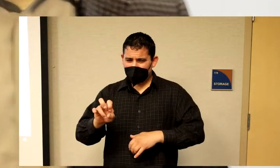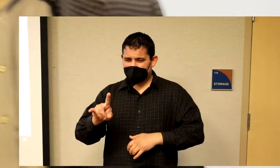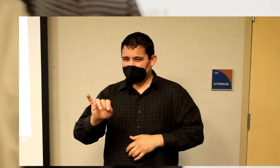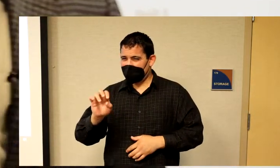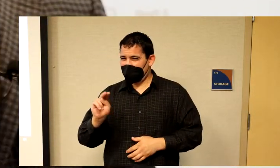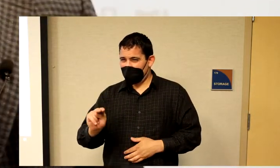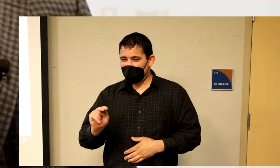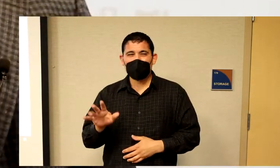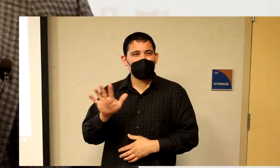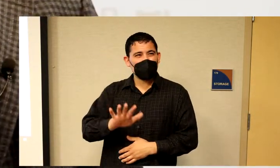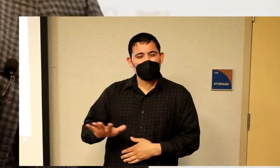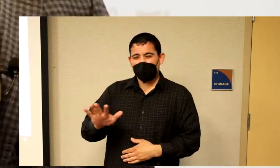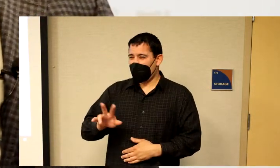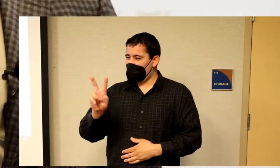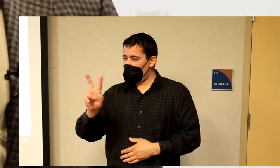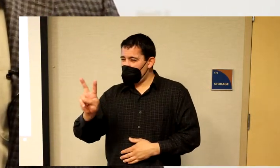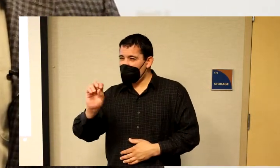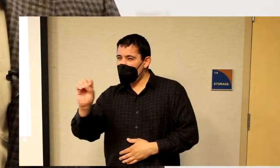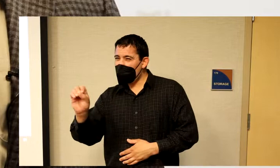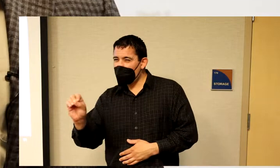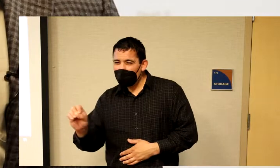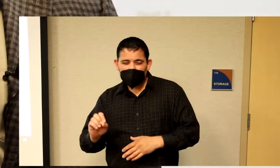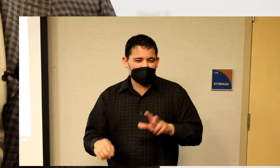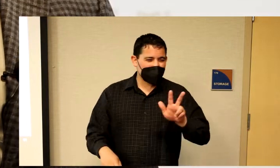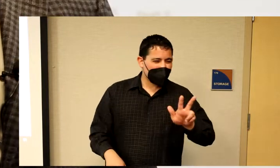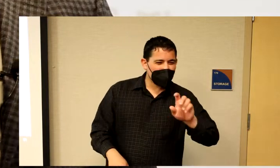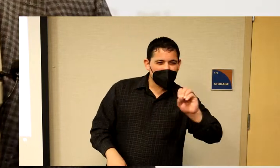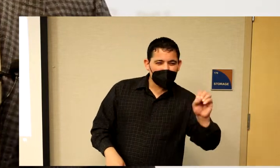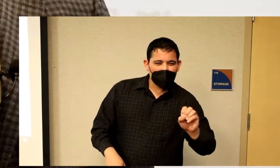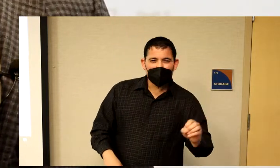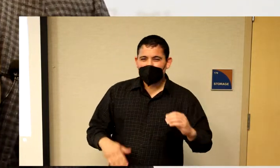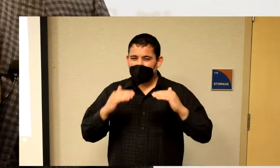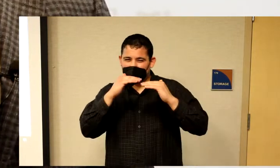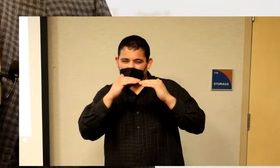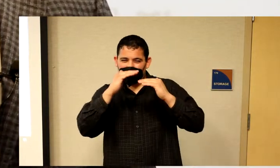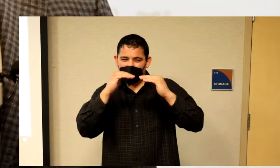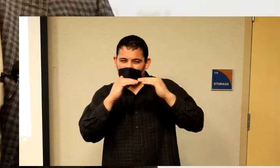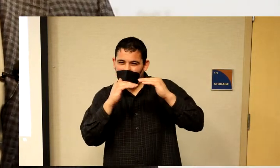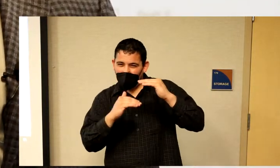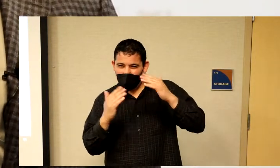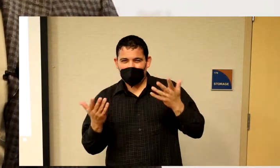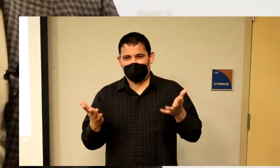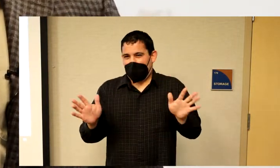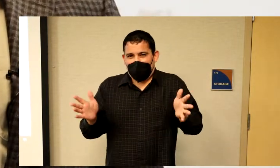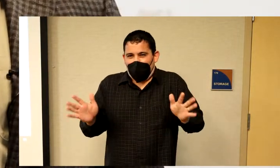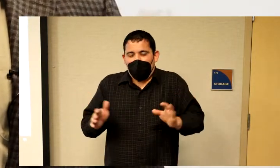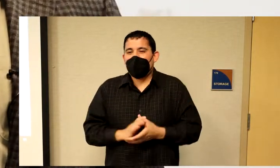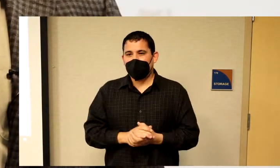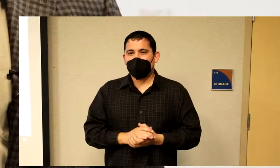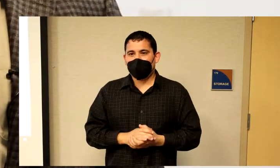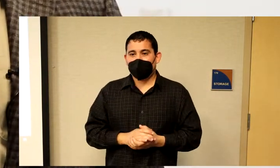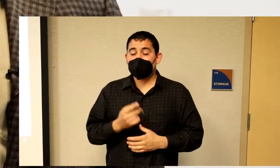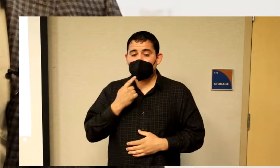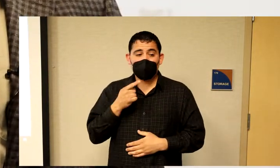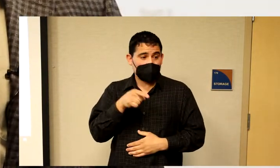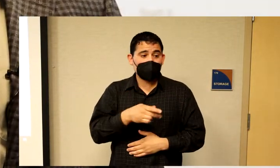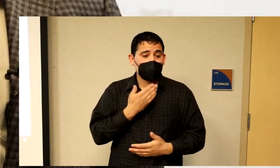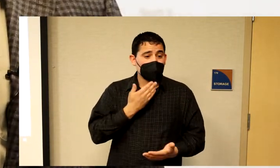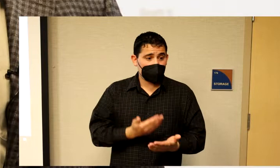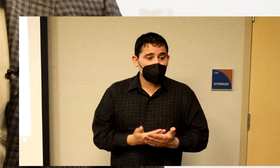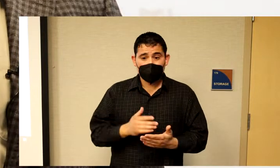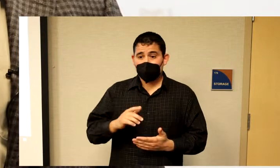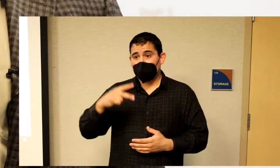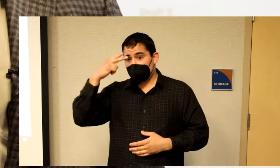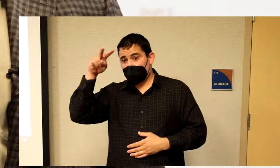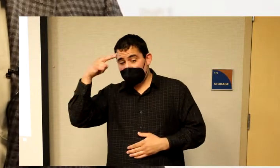or 3 points one way or the other. So you'd want to be, to have a district to say, this is a really good Latino district, it's